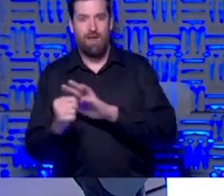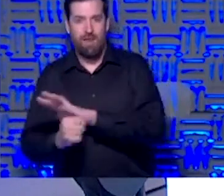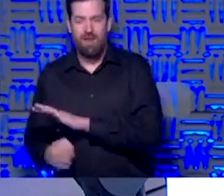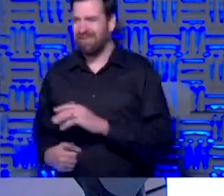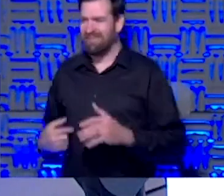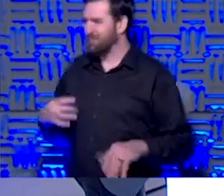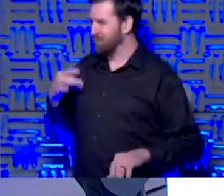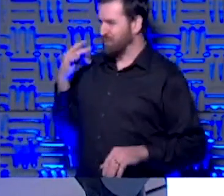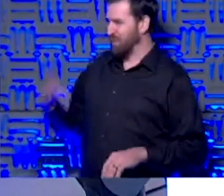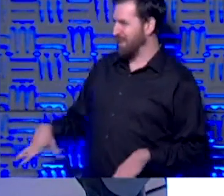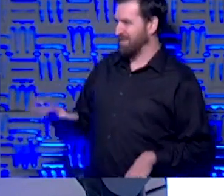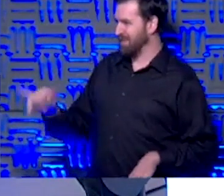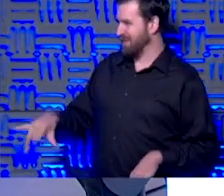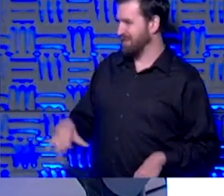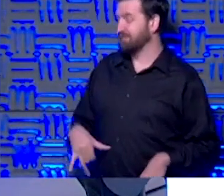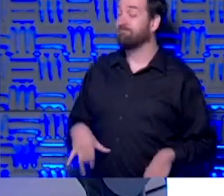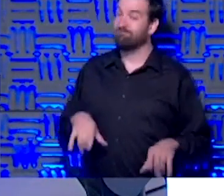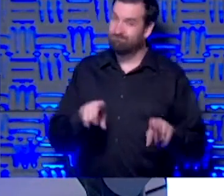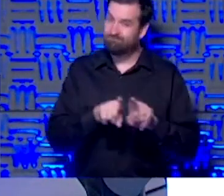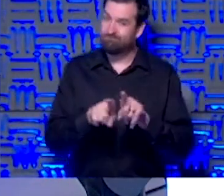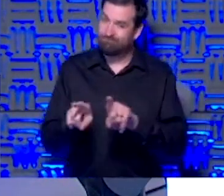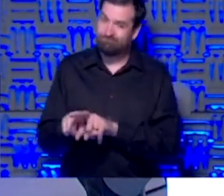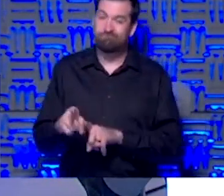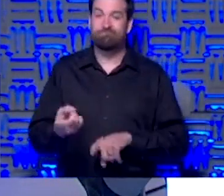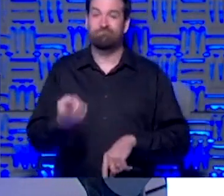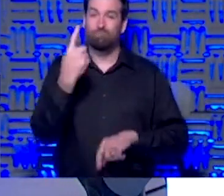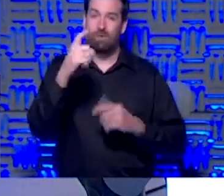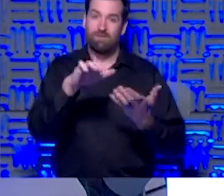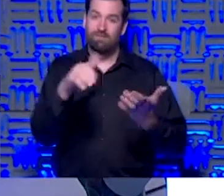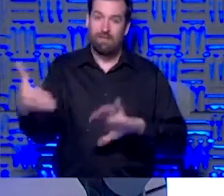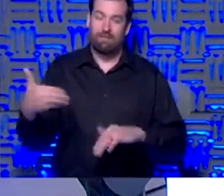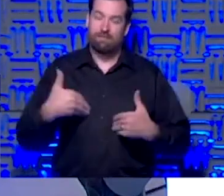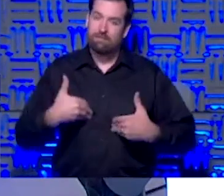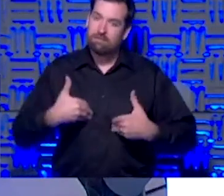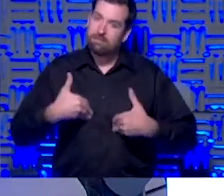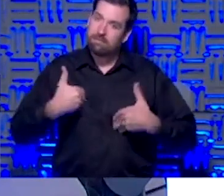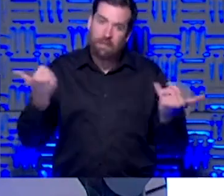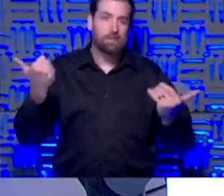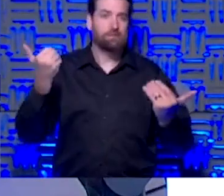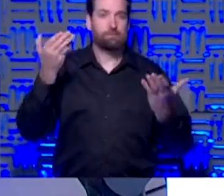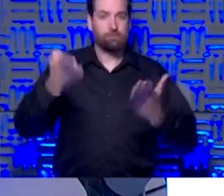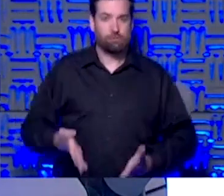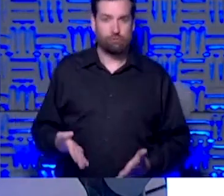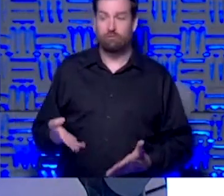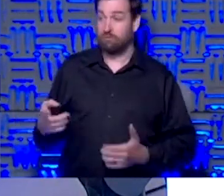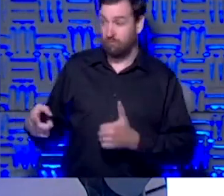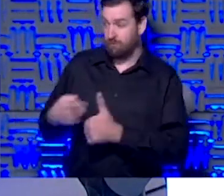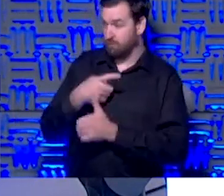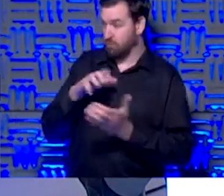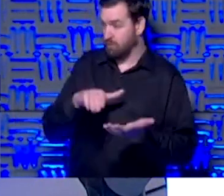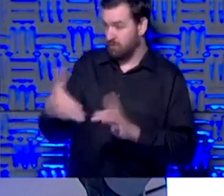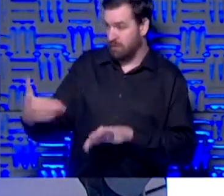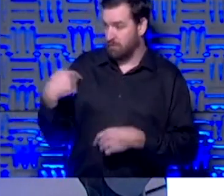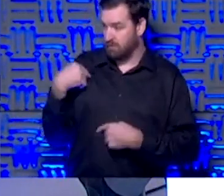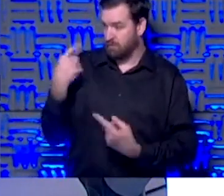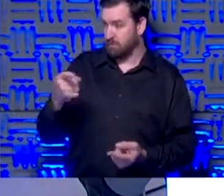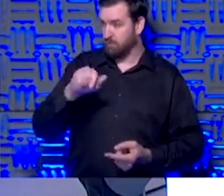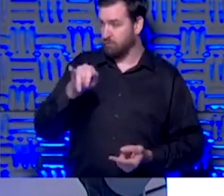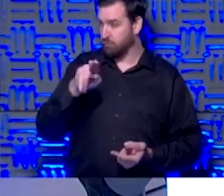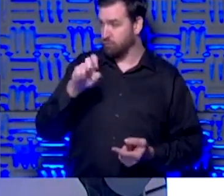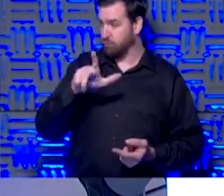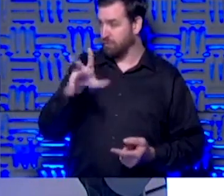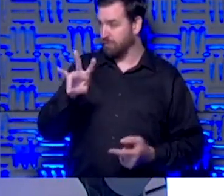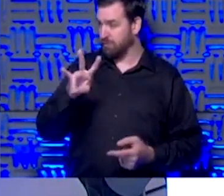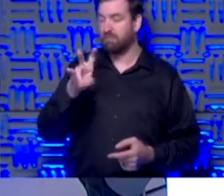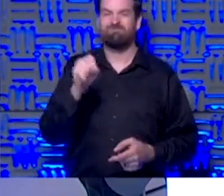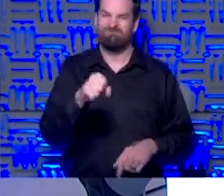that ratio. No, and we also did have 1 death of a very young person as well. So that's our first death been since real. June 27th. It's been a while. It's been